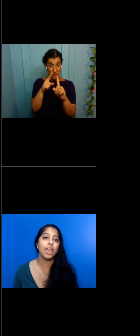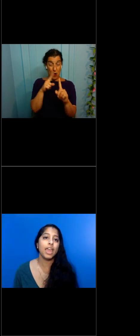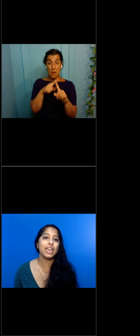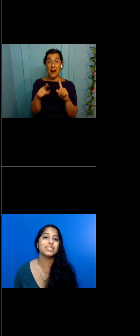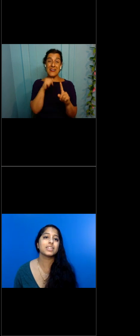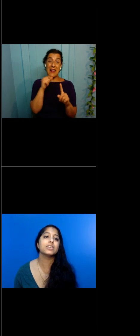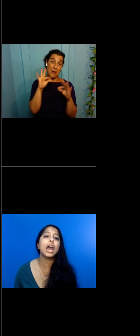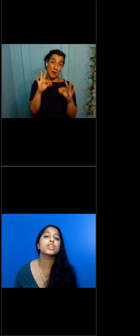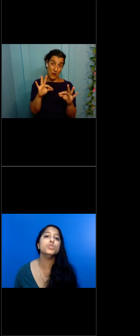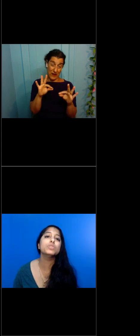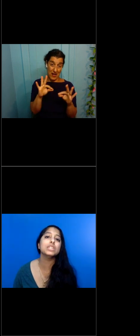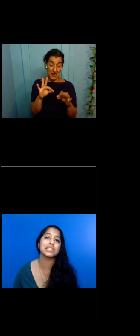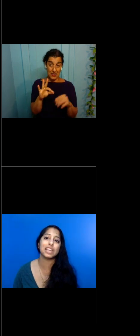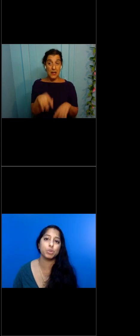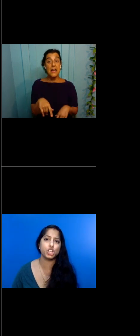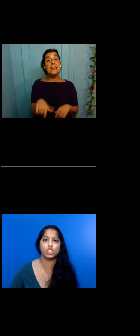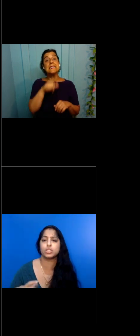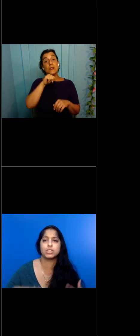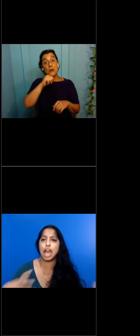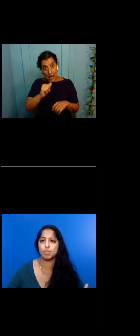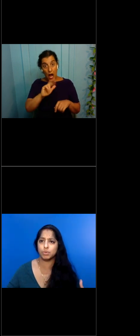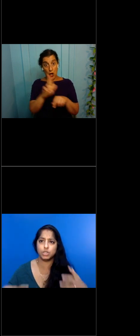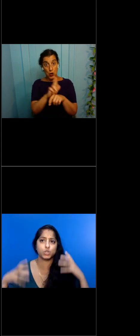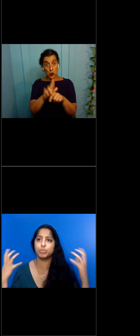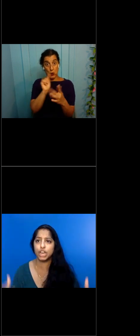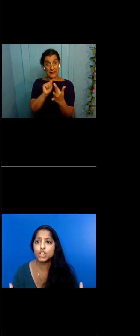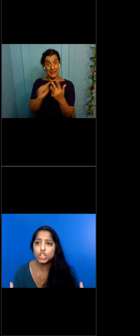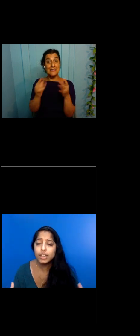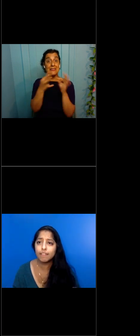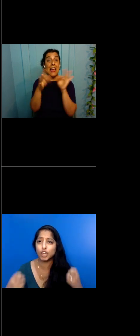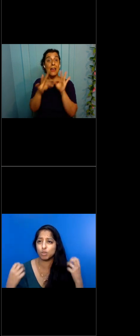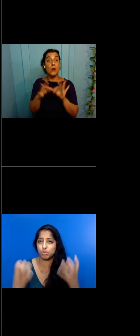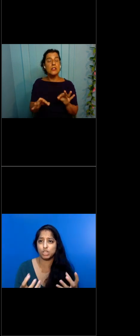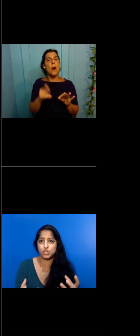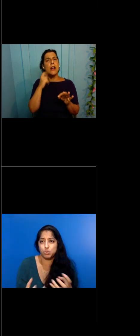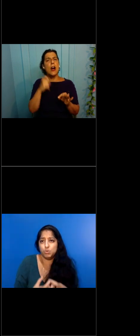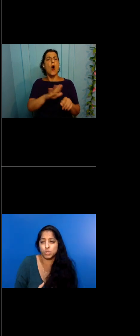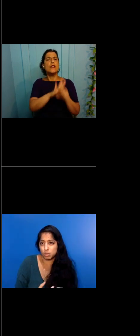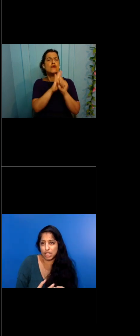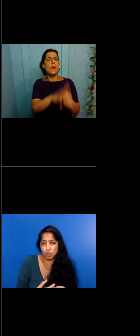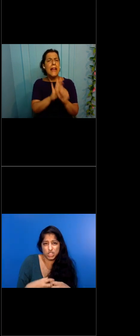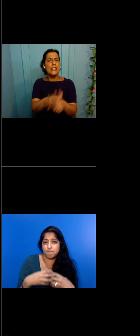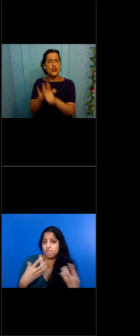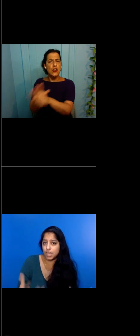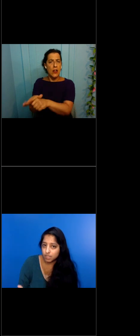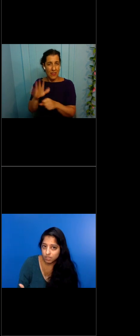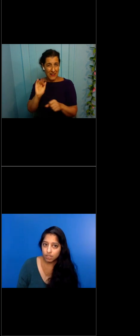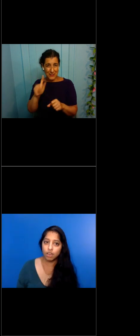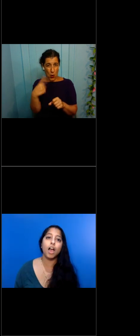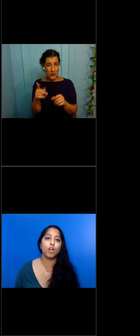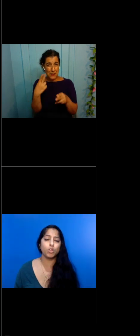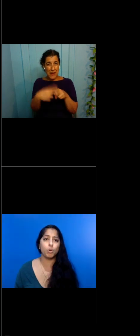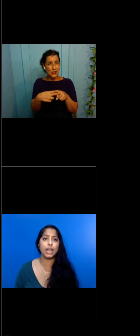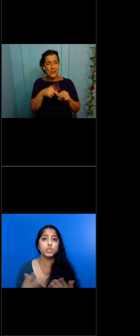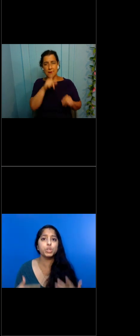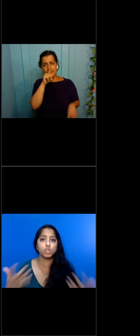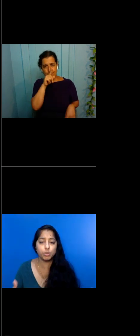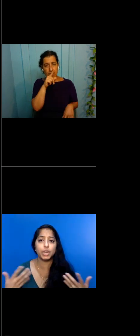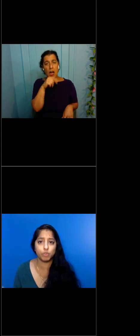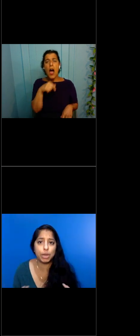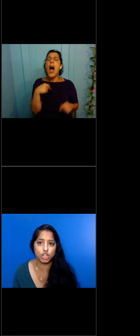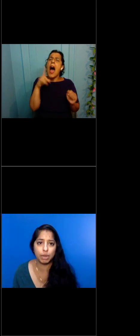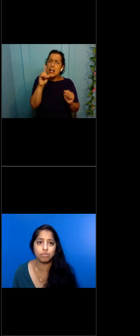for is to not use these languages just to talk about the discrimination that the communities who use those languages face. Although I